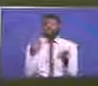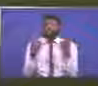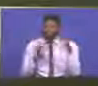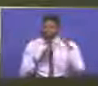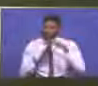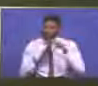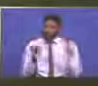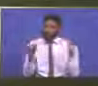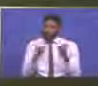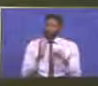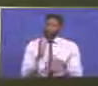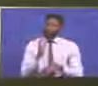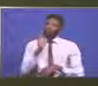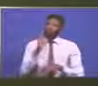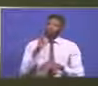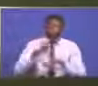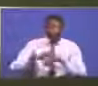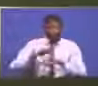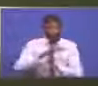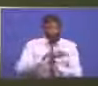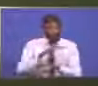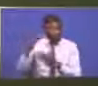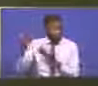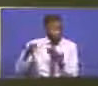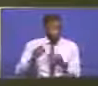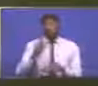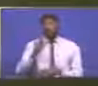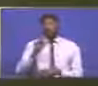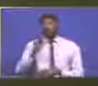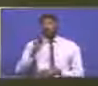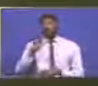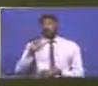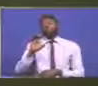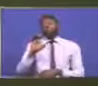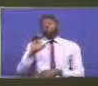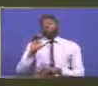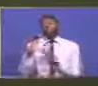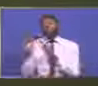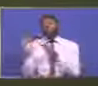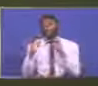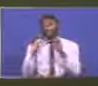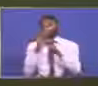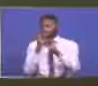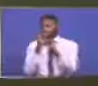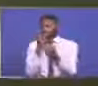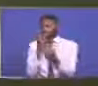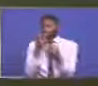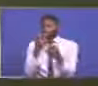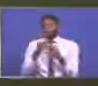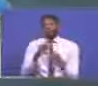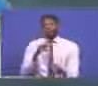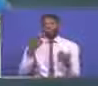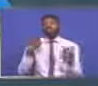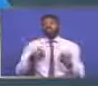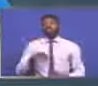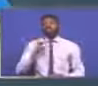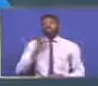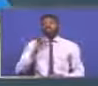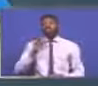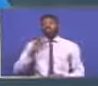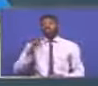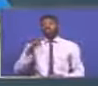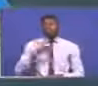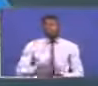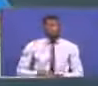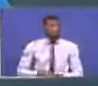coldest. Good evening, welcome to your Channel One weather update. My name is Yusuf Farah. Now, tomorrow morning, areas of the coastal